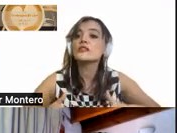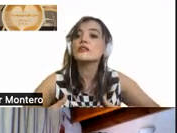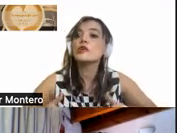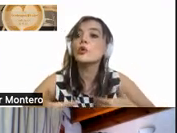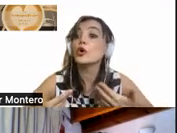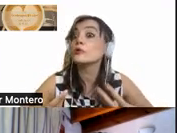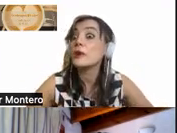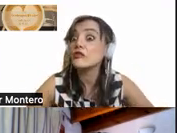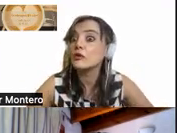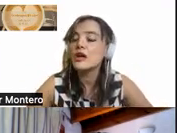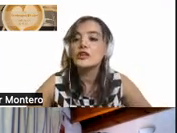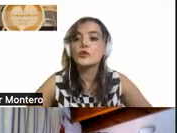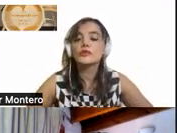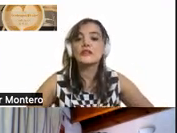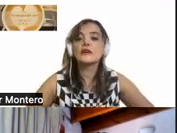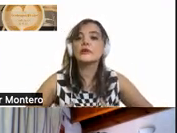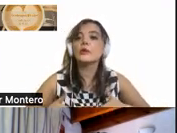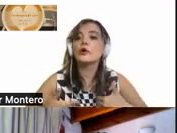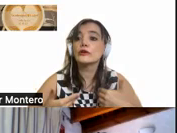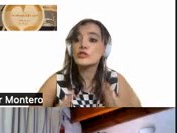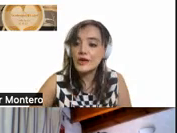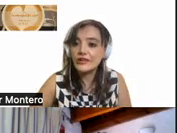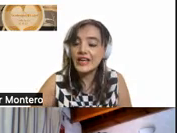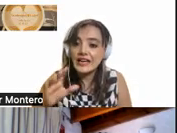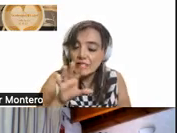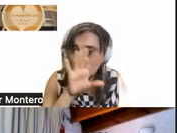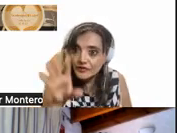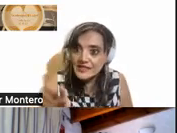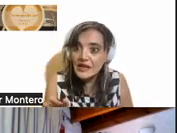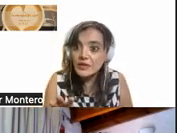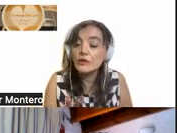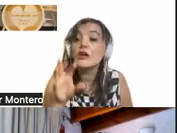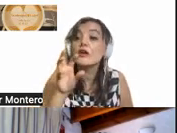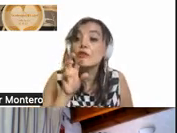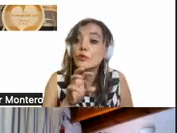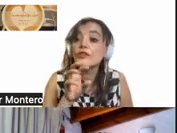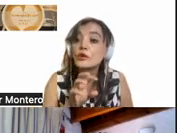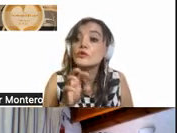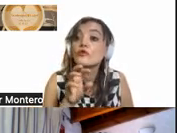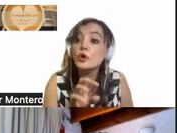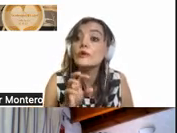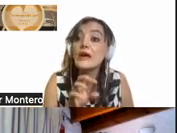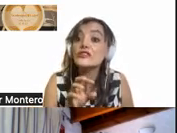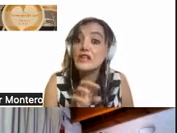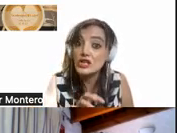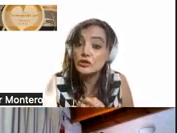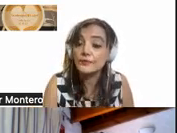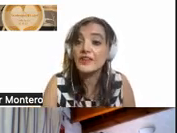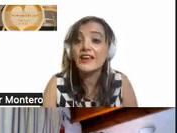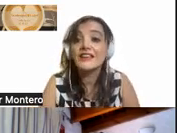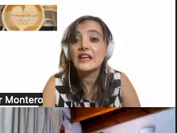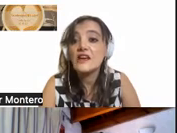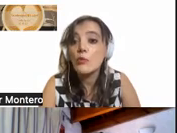so that they are no longer painful, so that they are no longer triggering. And all of this can be done through the use of your